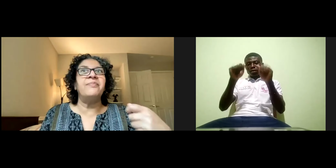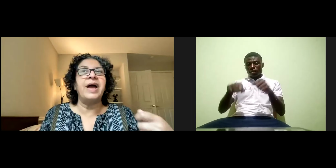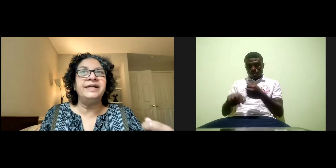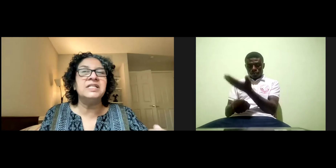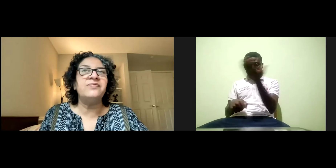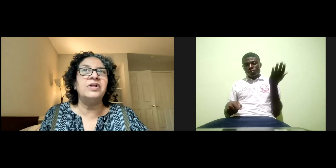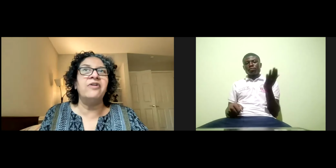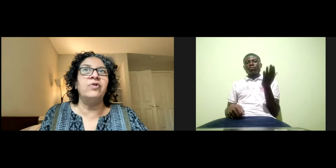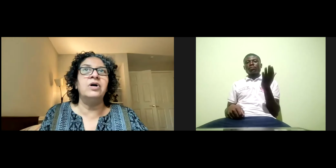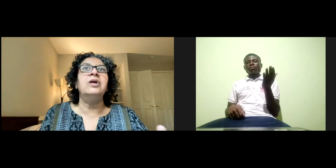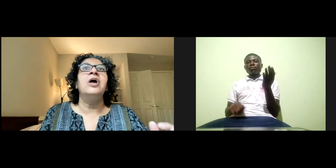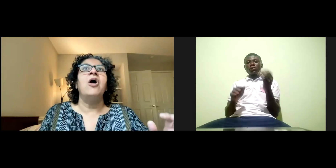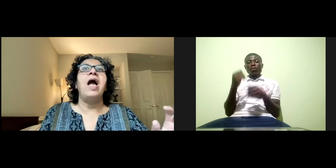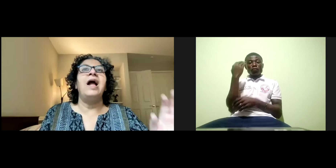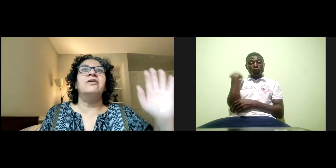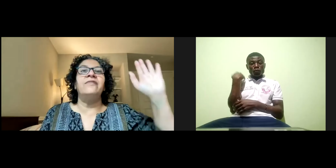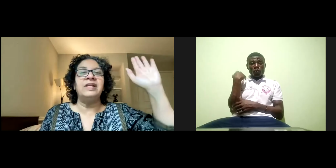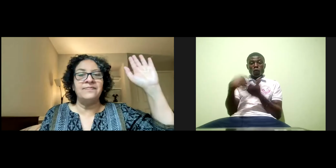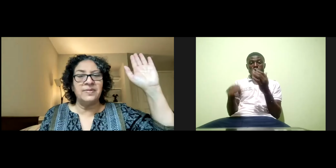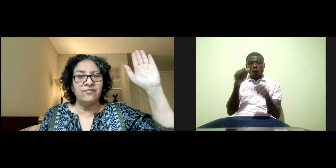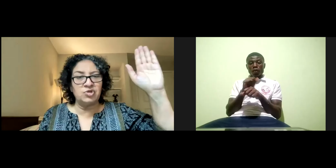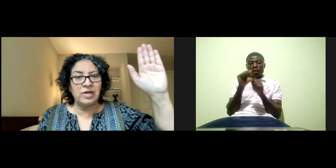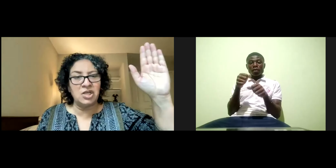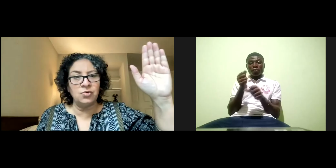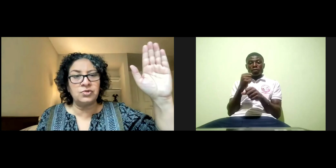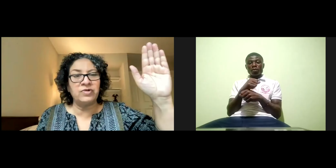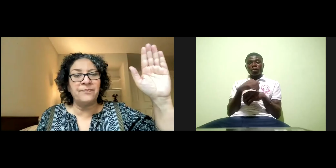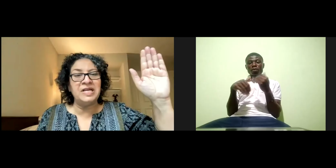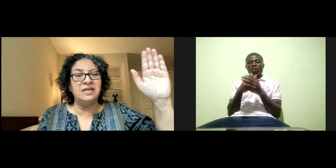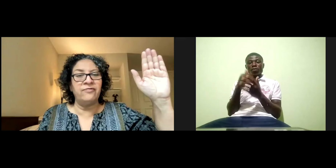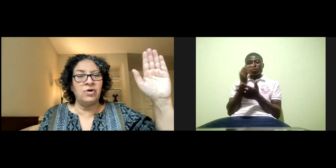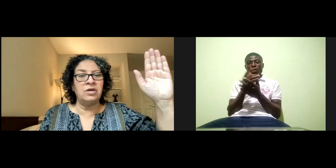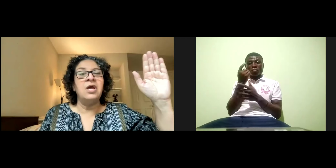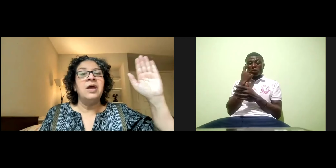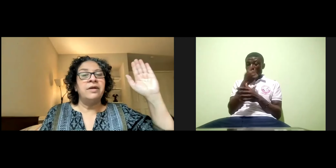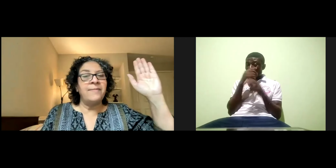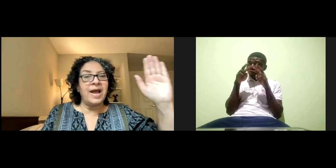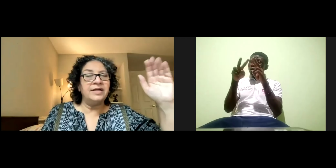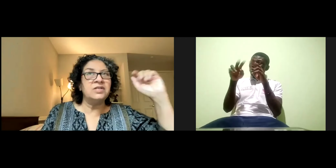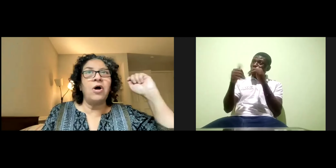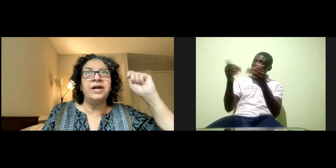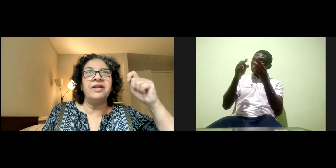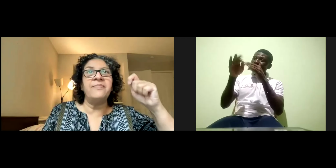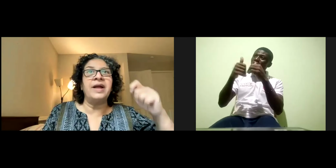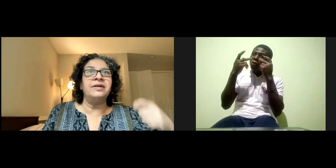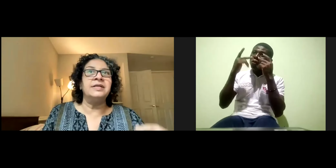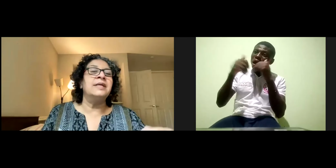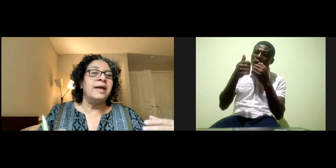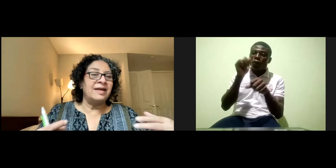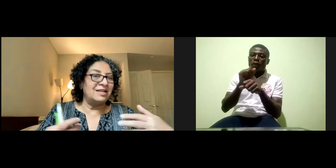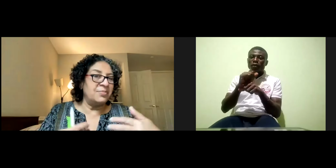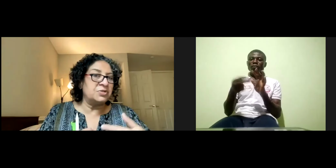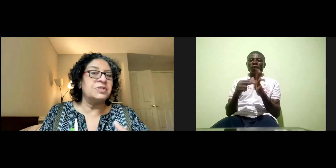frequent reminders for their work and giving them some visual cues to complete their work, reminders, auditory